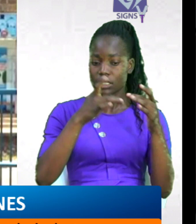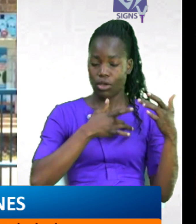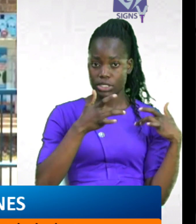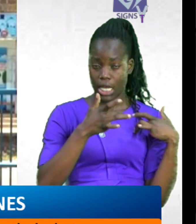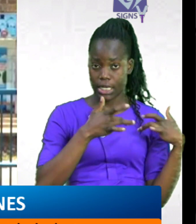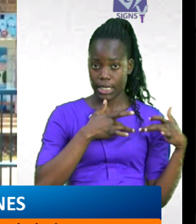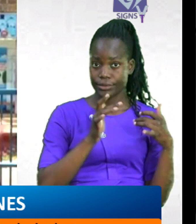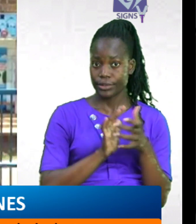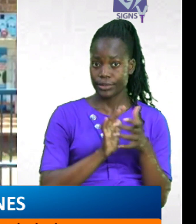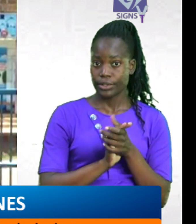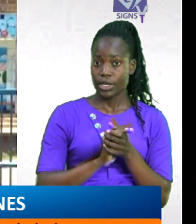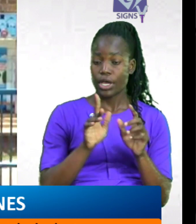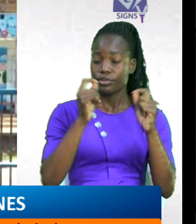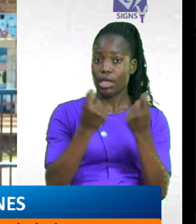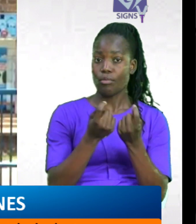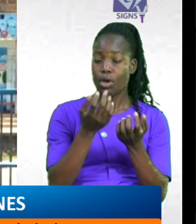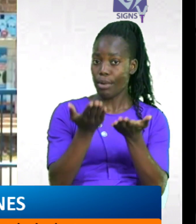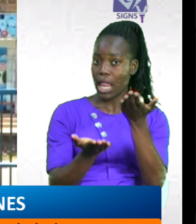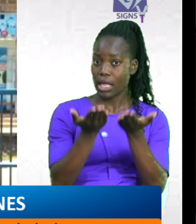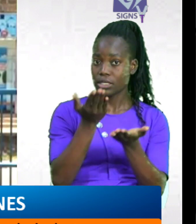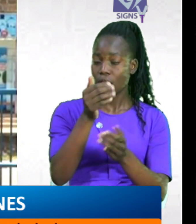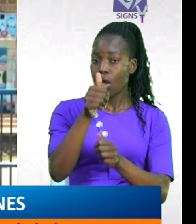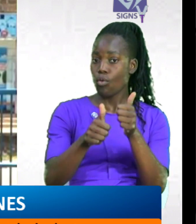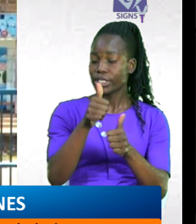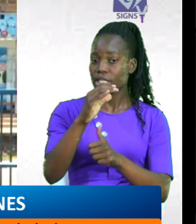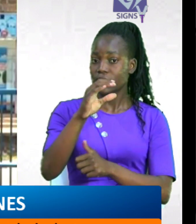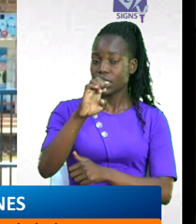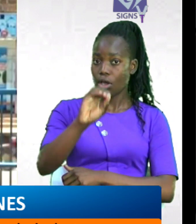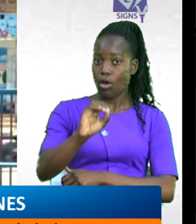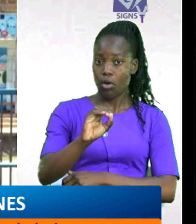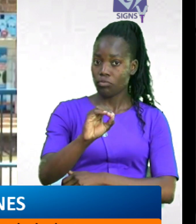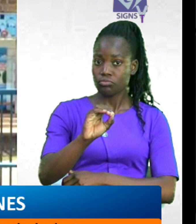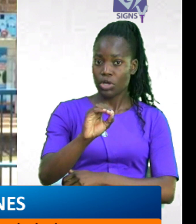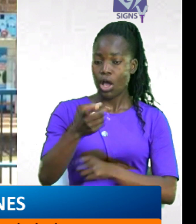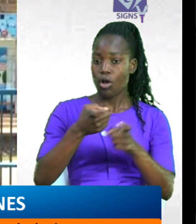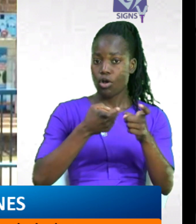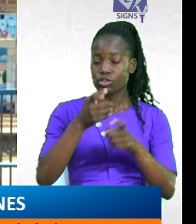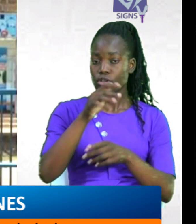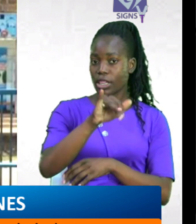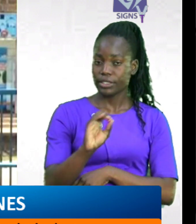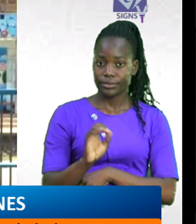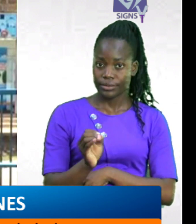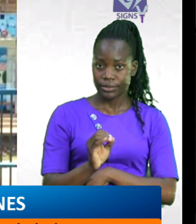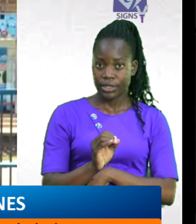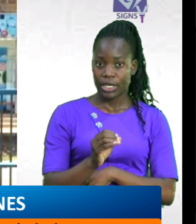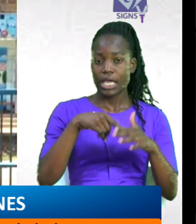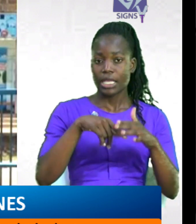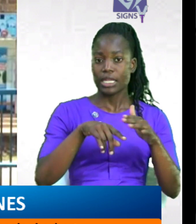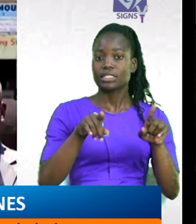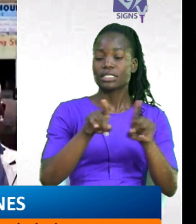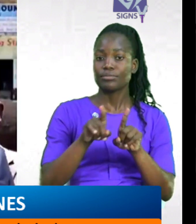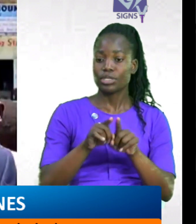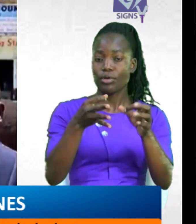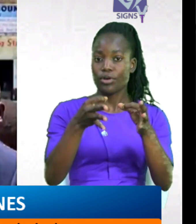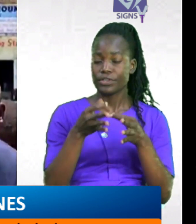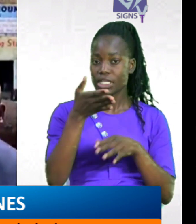out, even including matters concerning tribal balance, which the